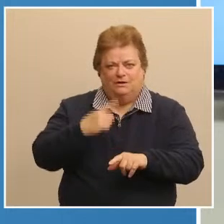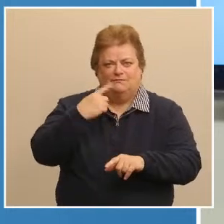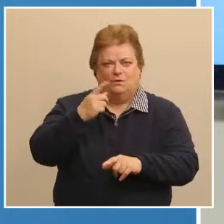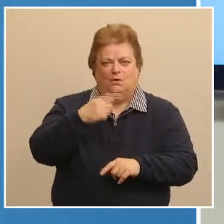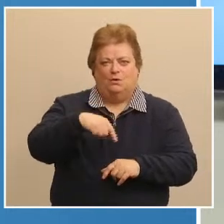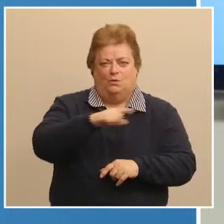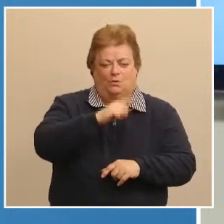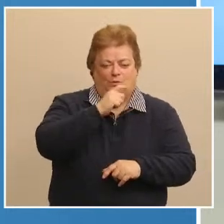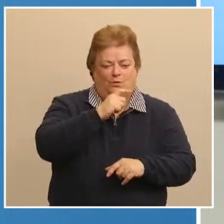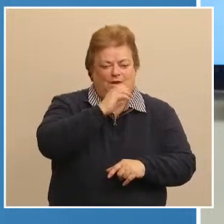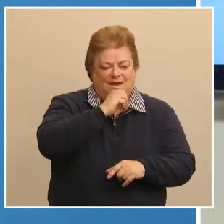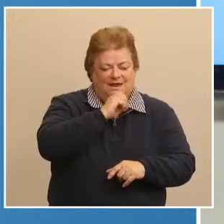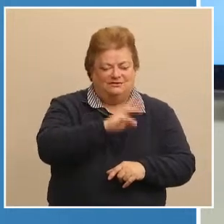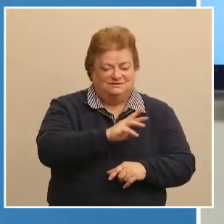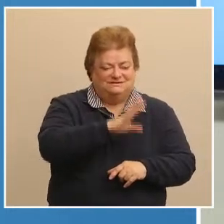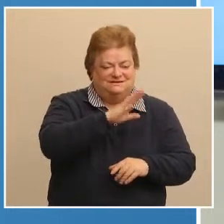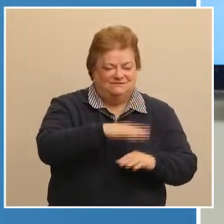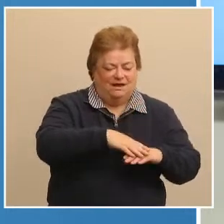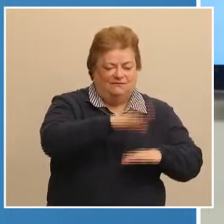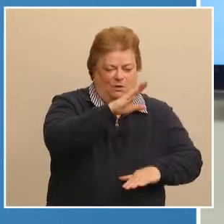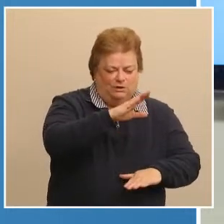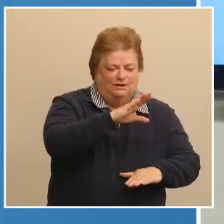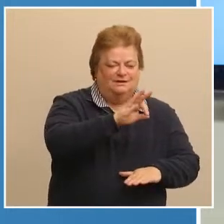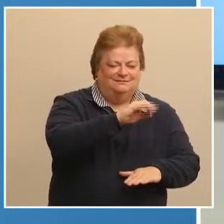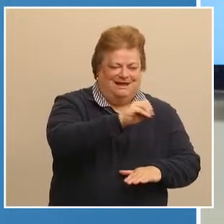aged 65 and older.